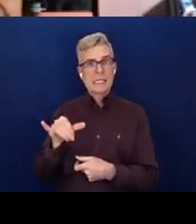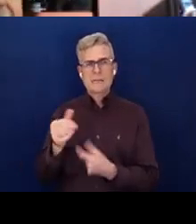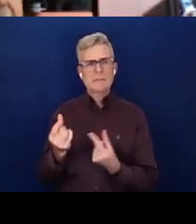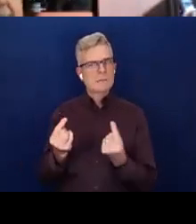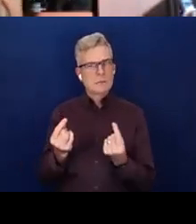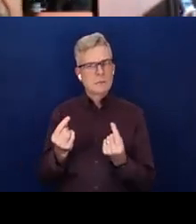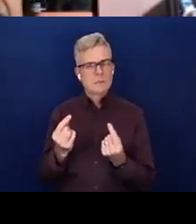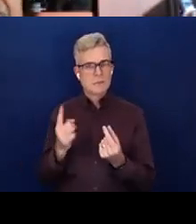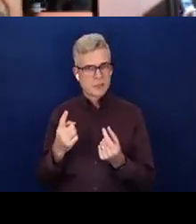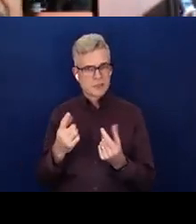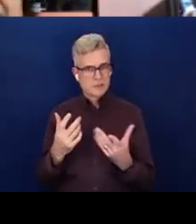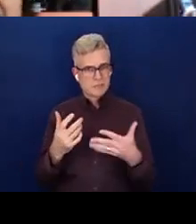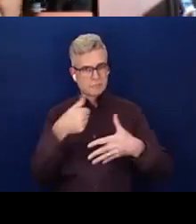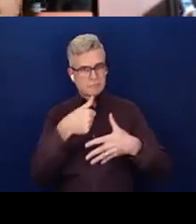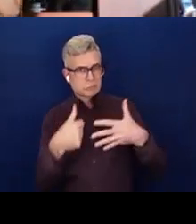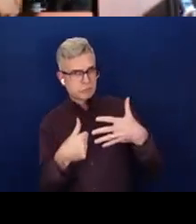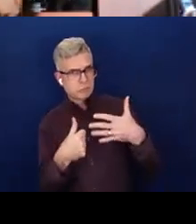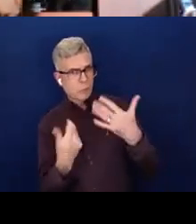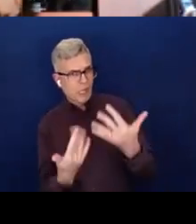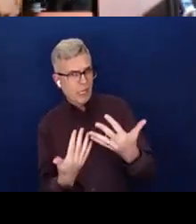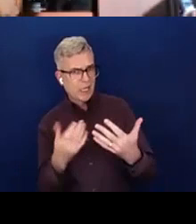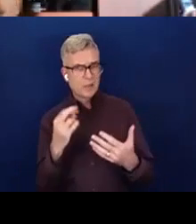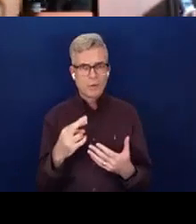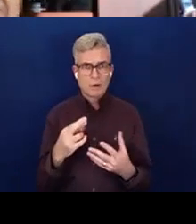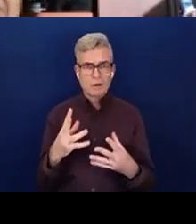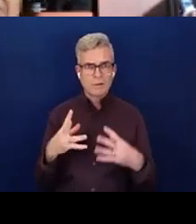or is it advisable to wait?